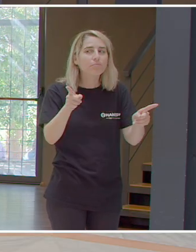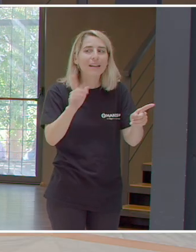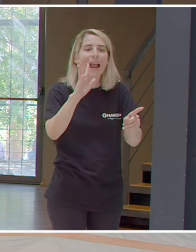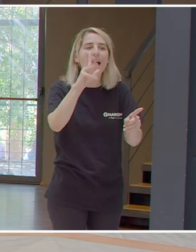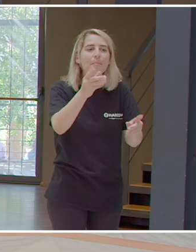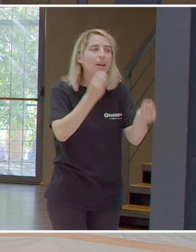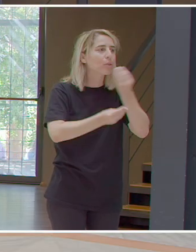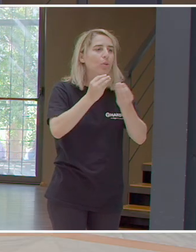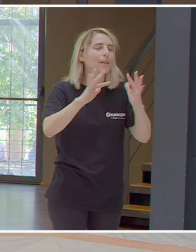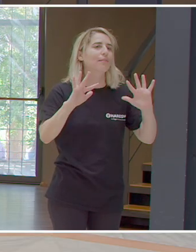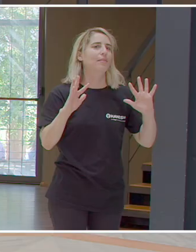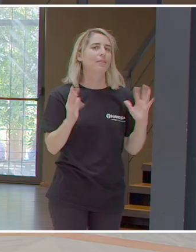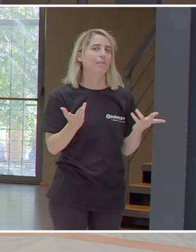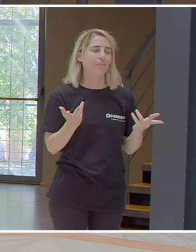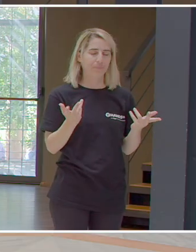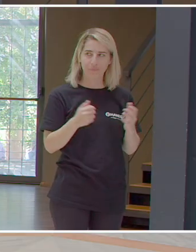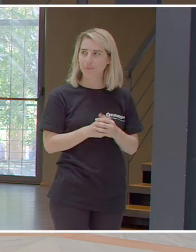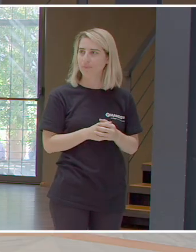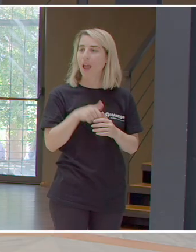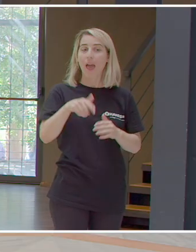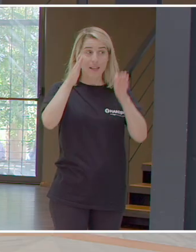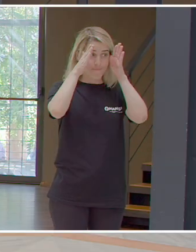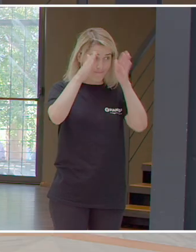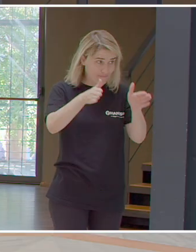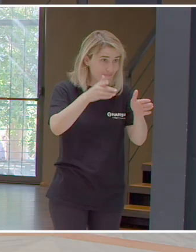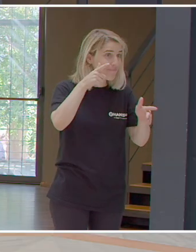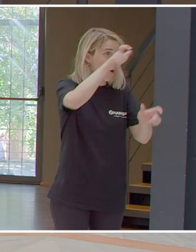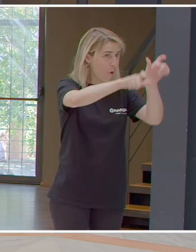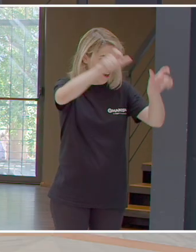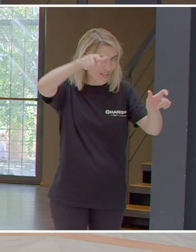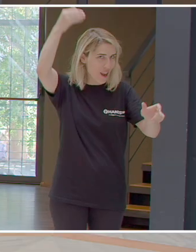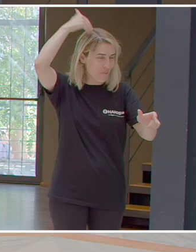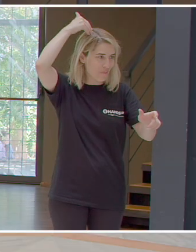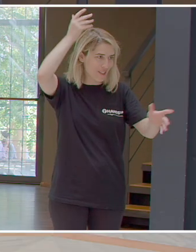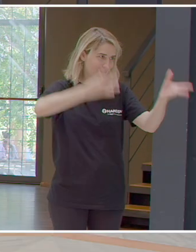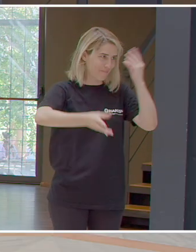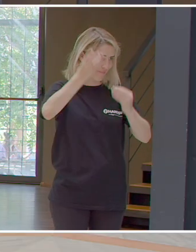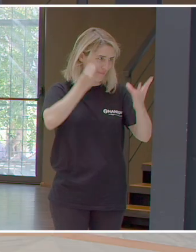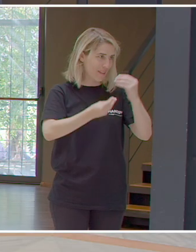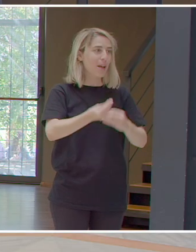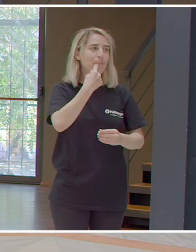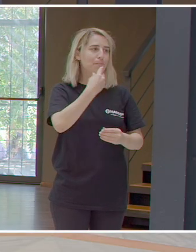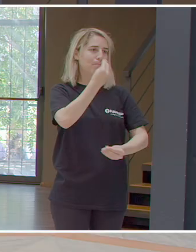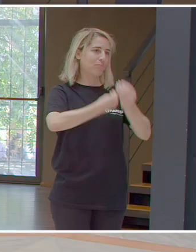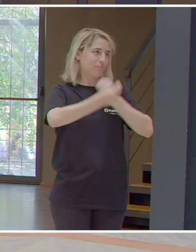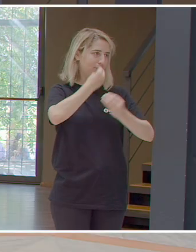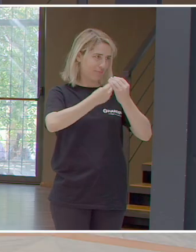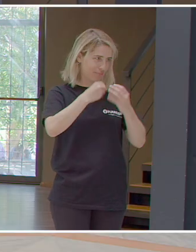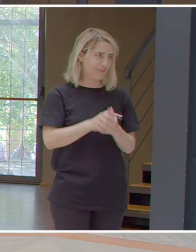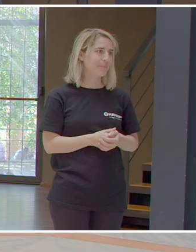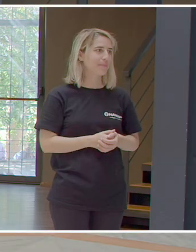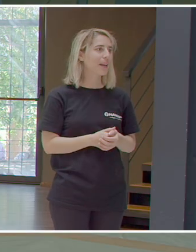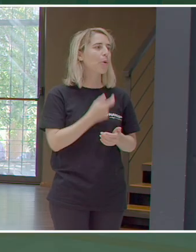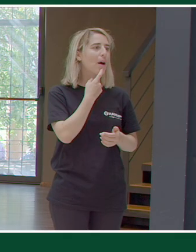day what we're eating. So let's focus on putting good things in our mouth. So 11